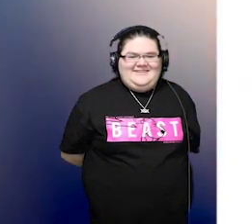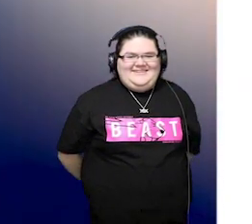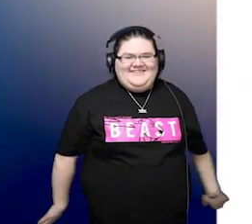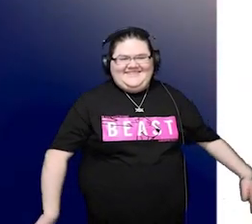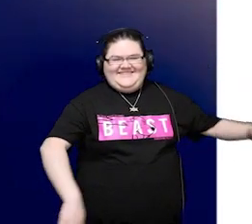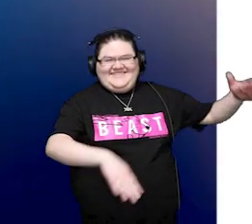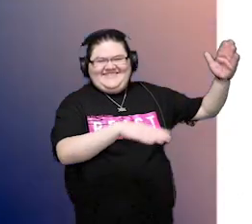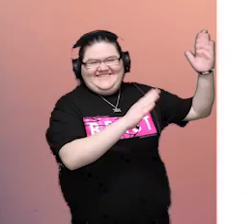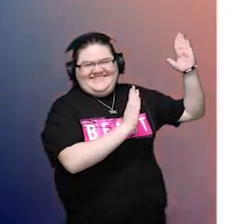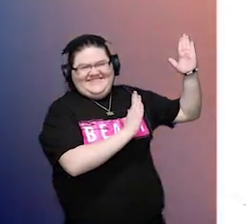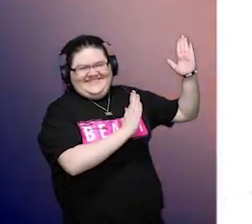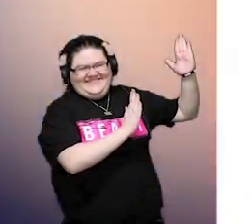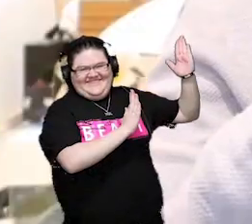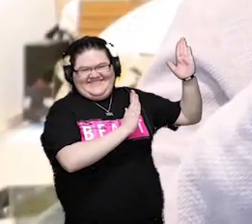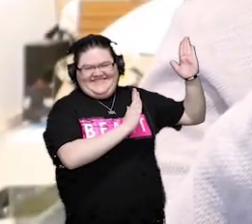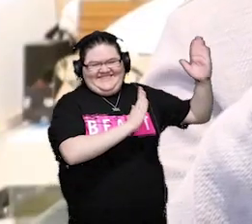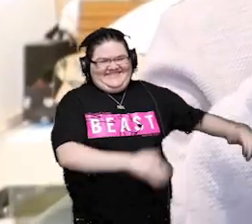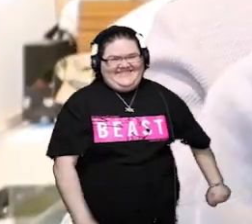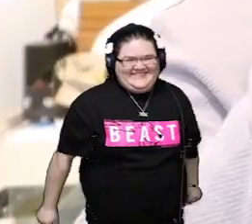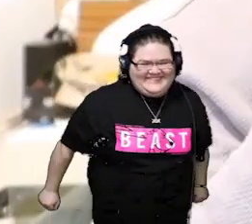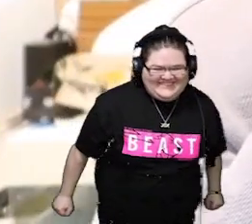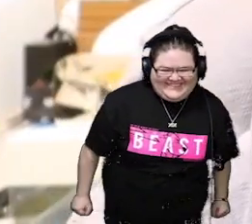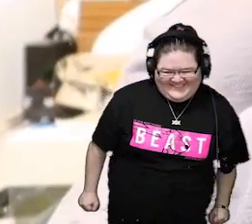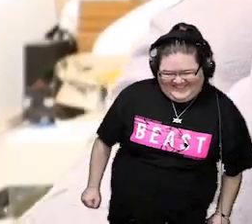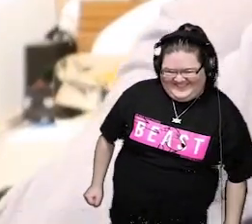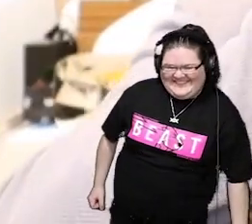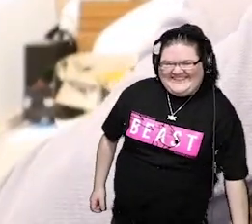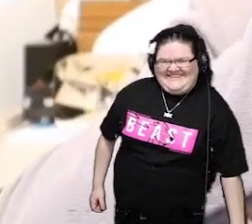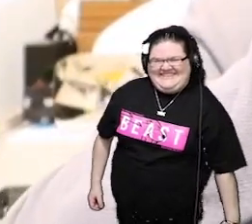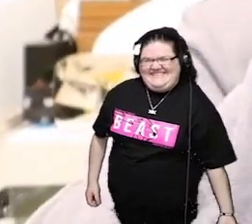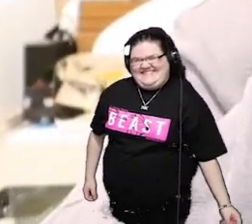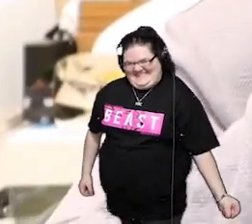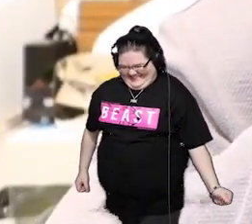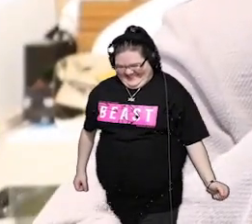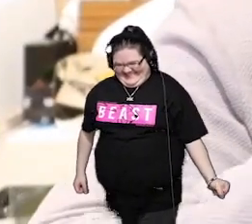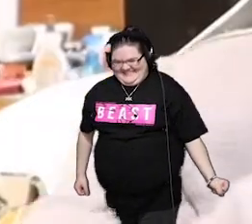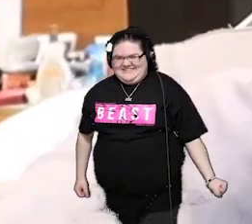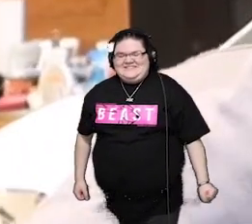Oh, Lord, have mercy. Hey, what's he doing?